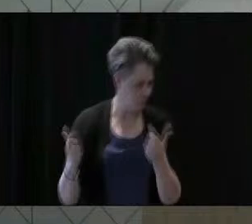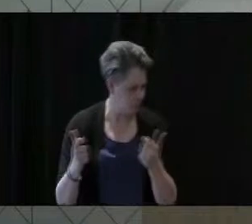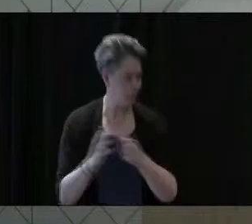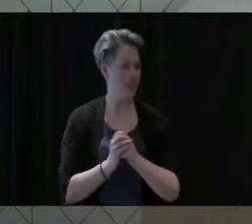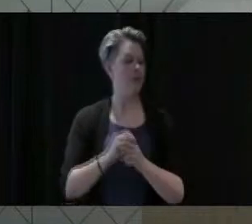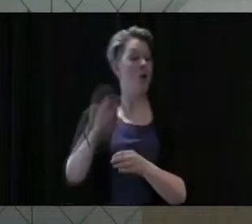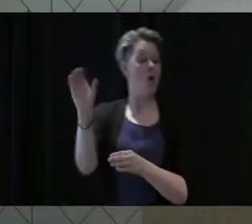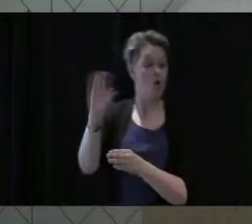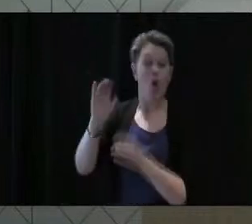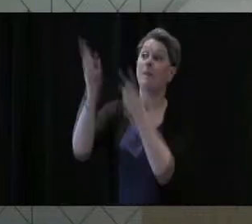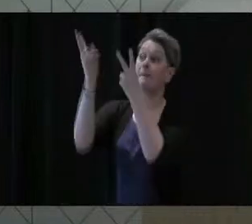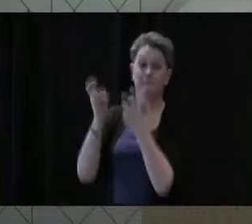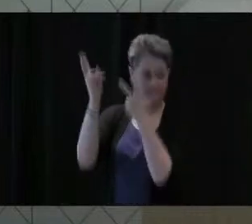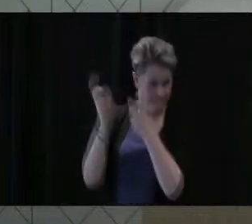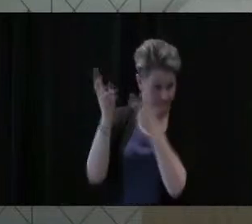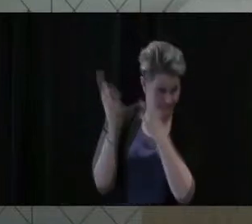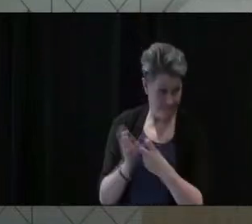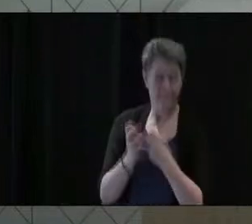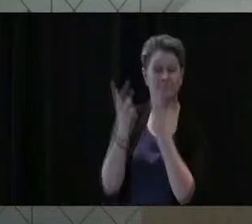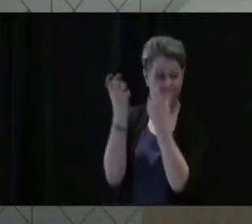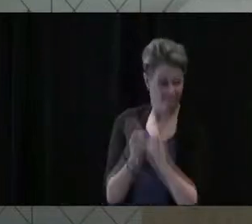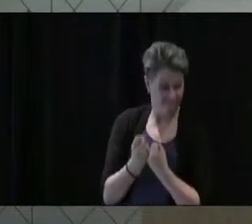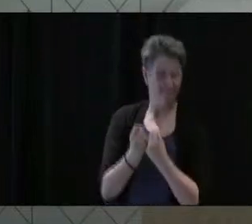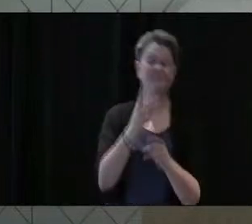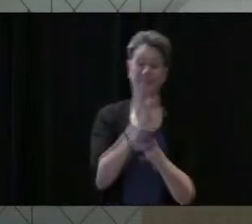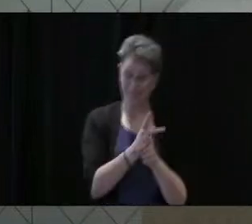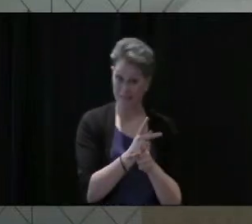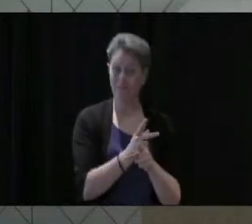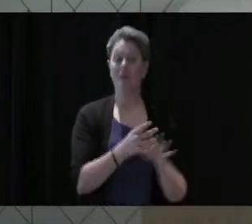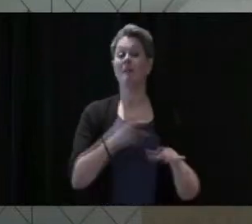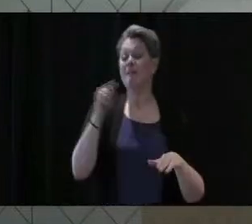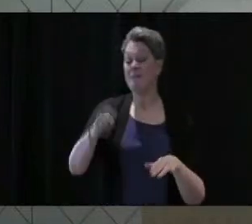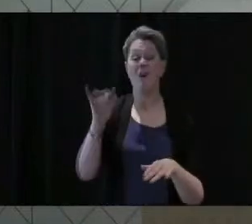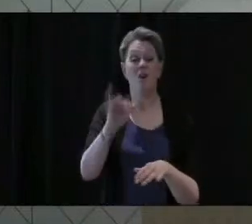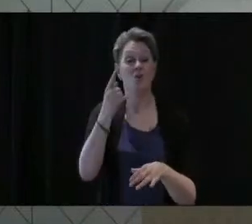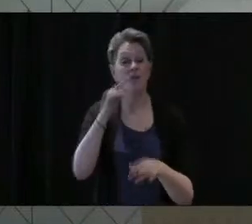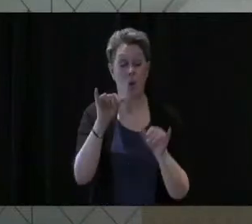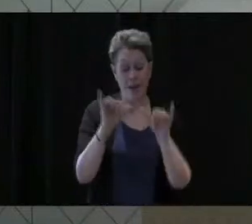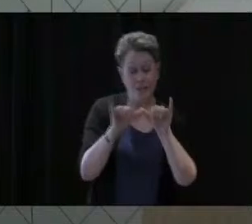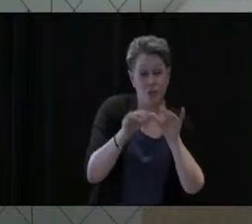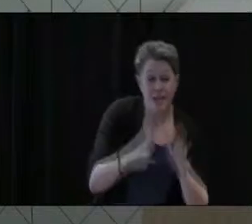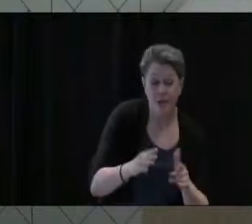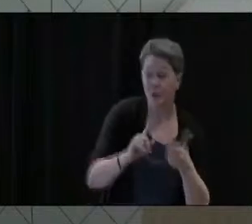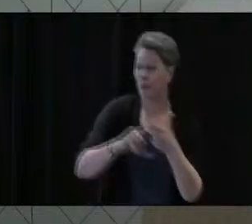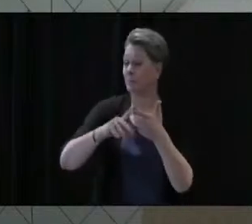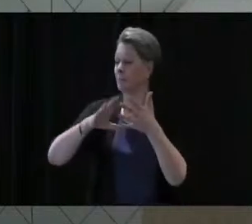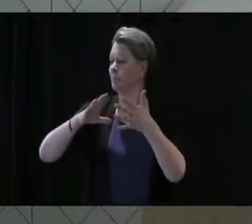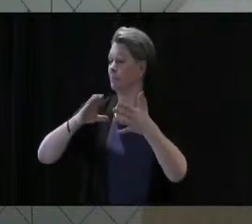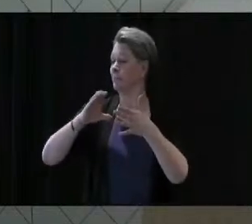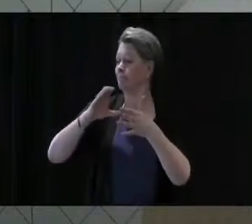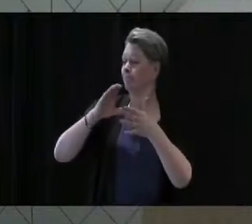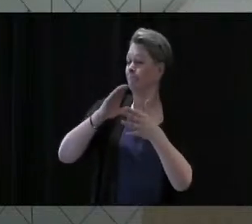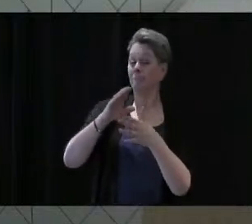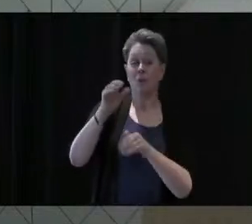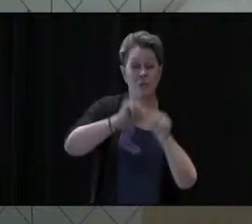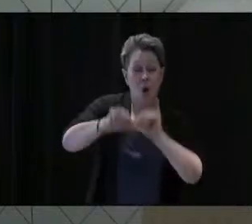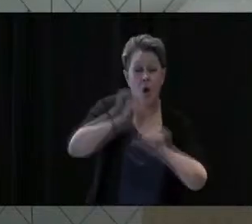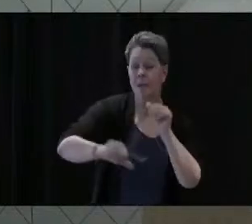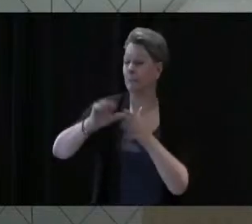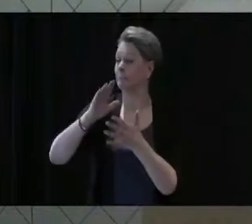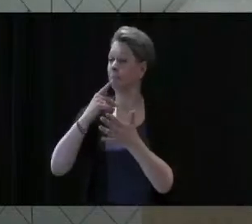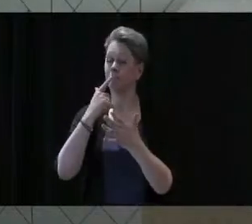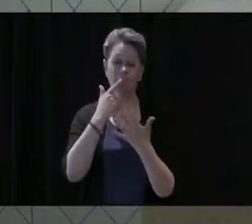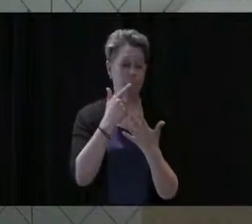of excellence and expertise in engineering, climate science, and technology diffusion.